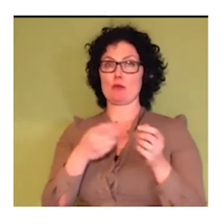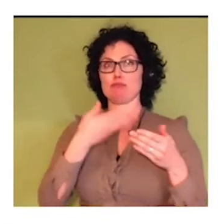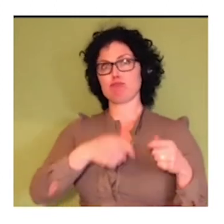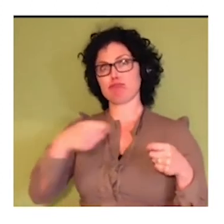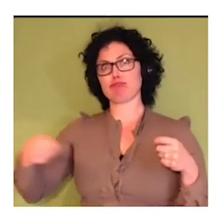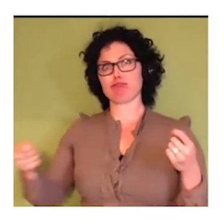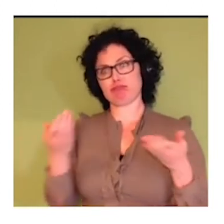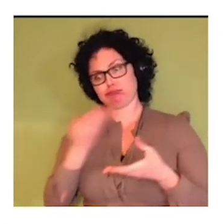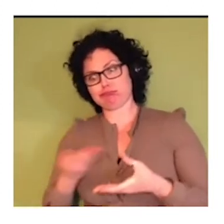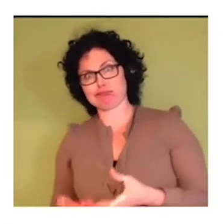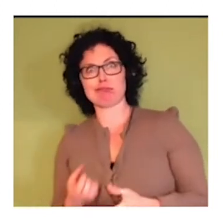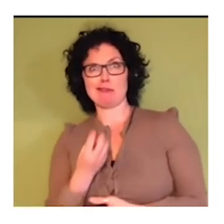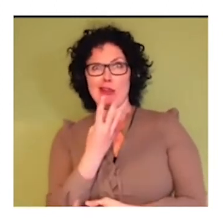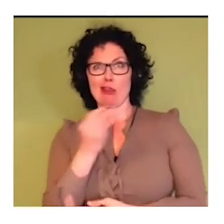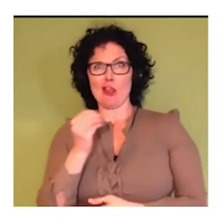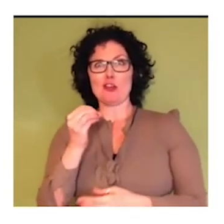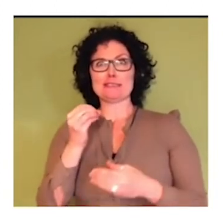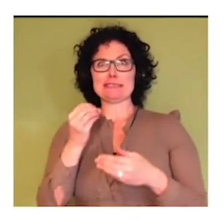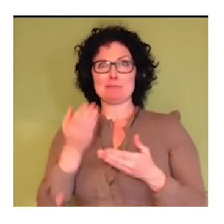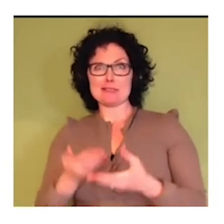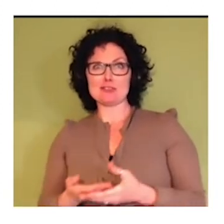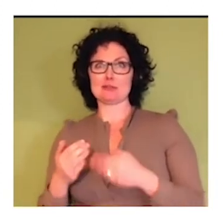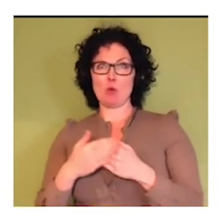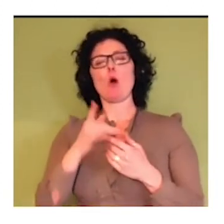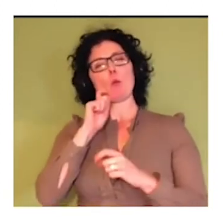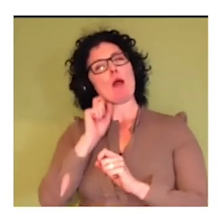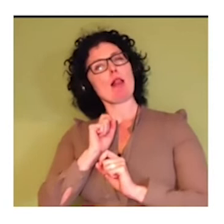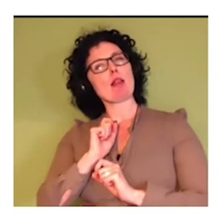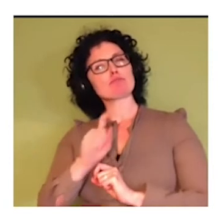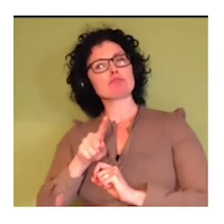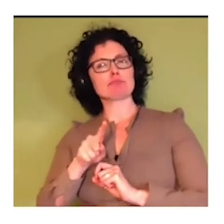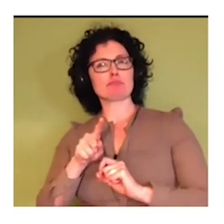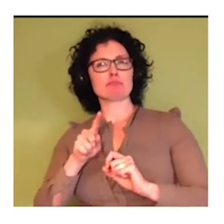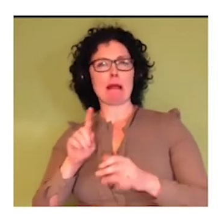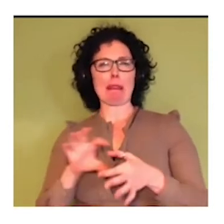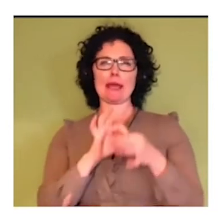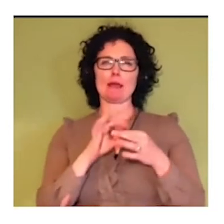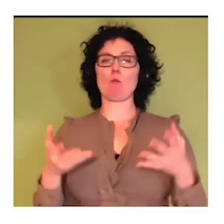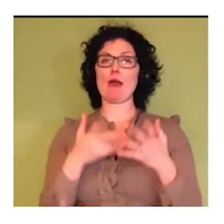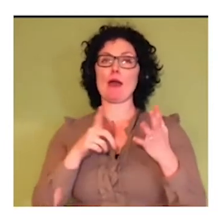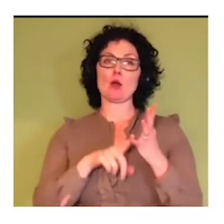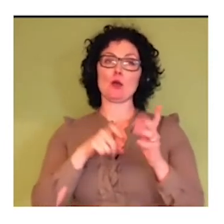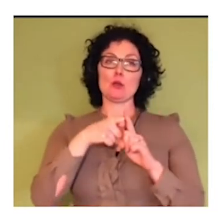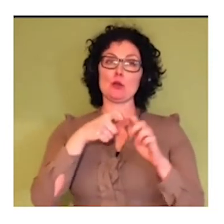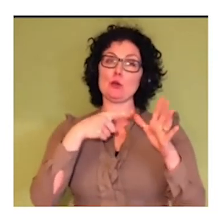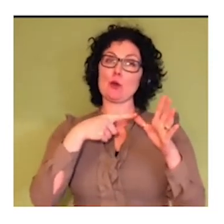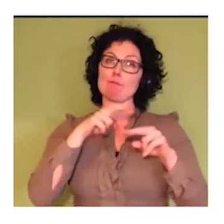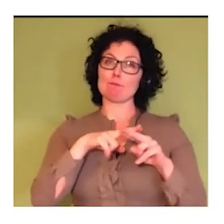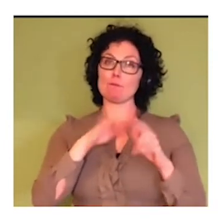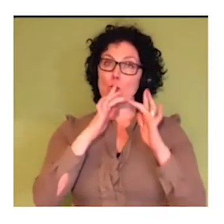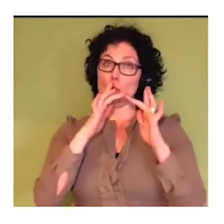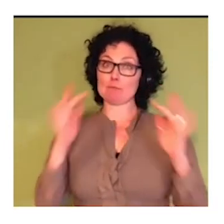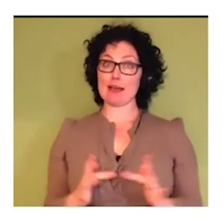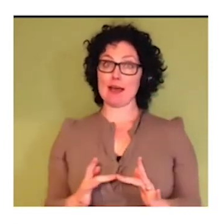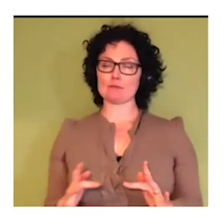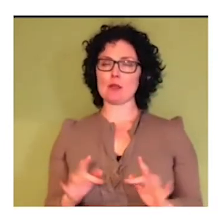and we will give you a link to that on the UKAAF website later. But very briefly, it does